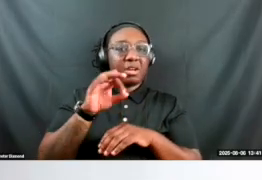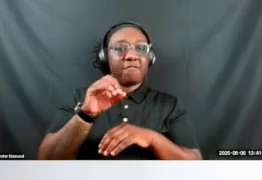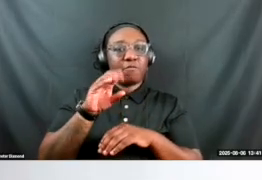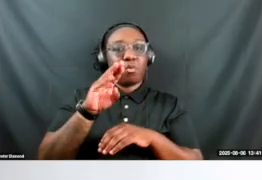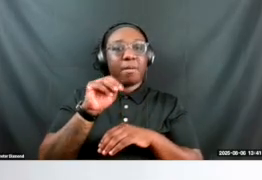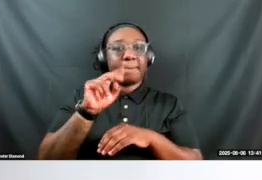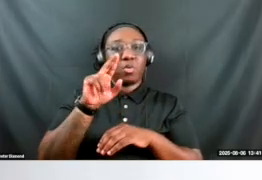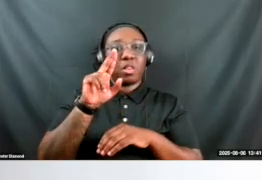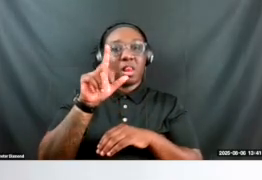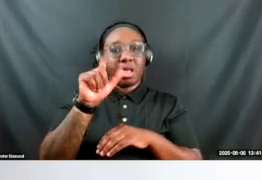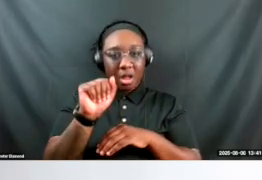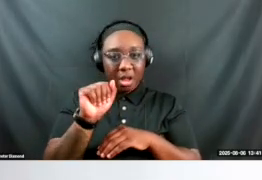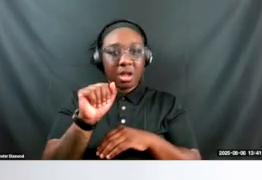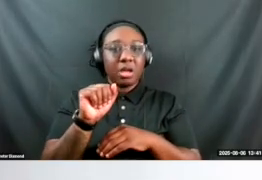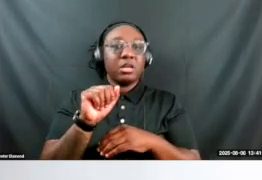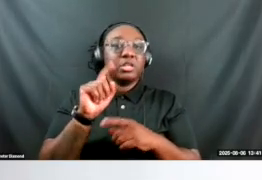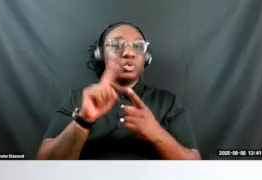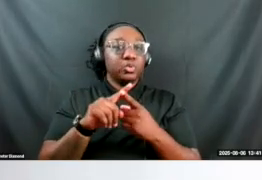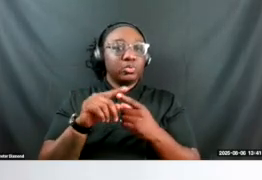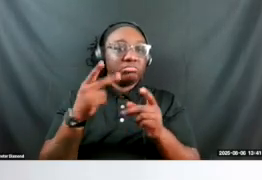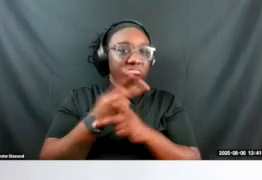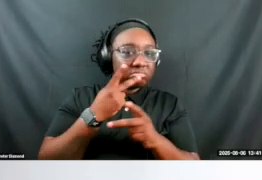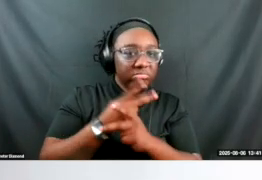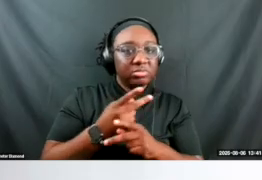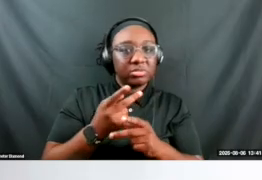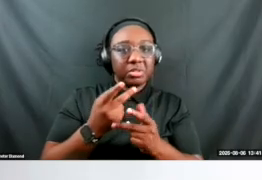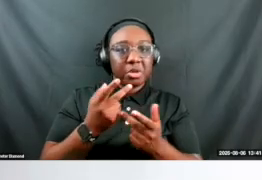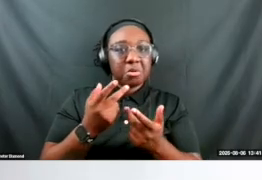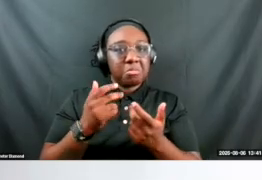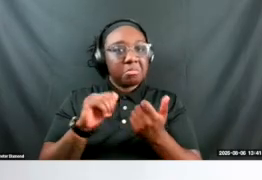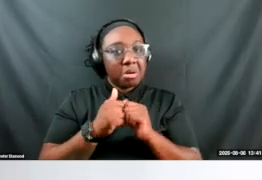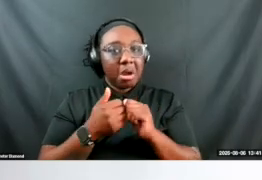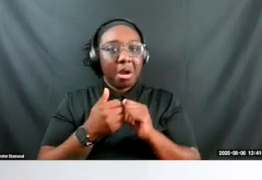For purposes of the funding plan, staff would propose that more collaboration should